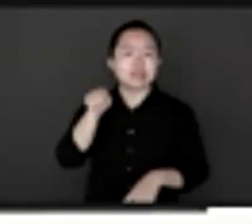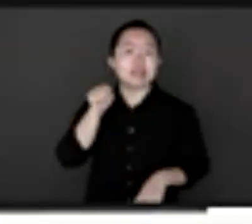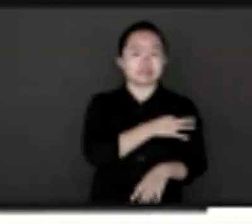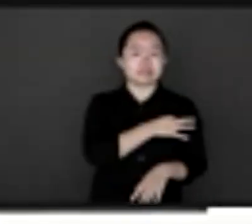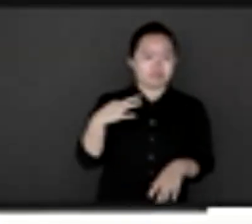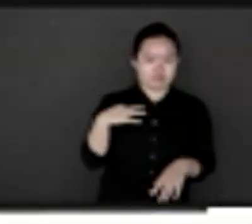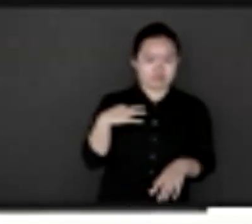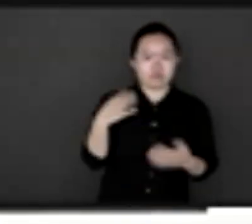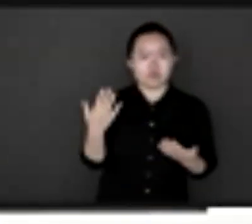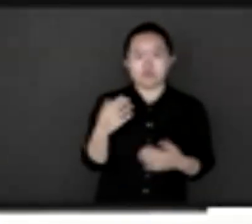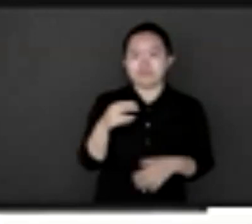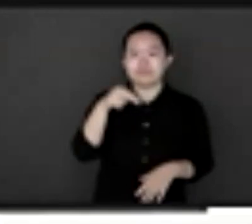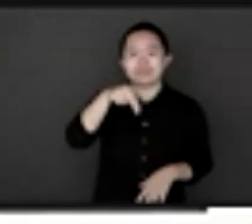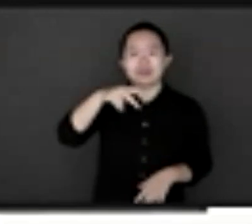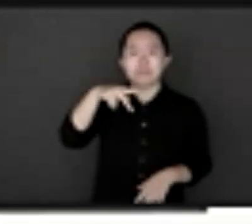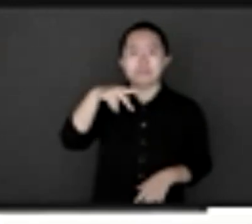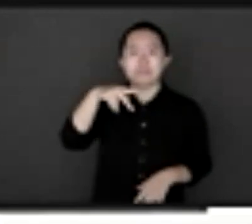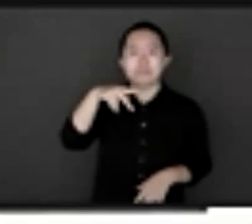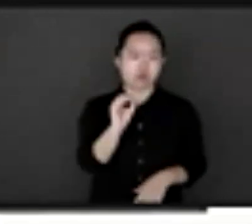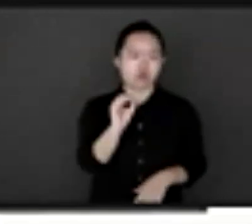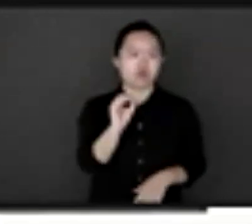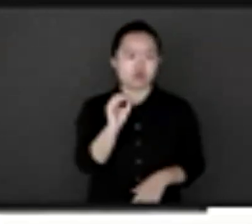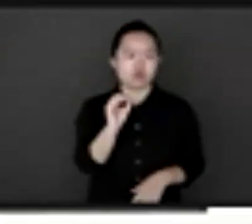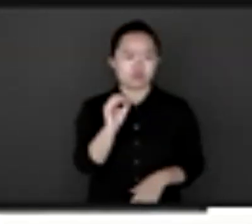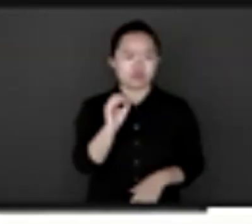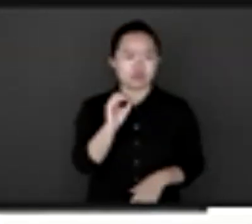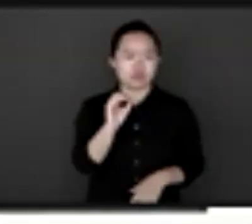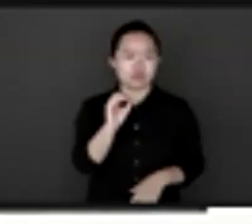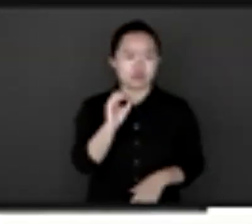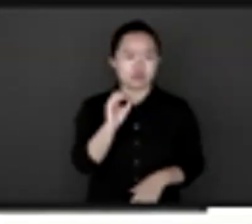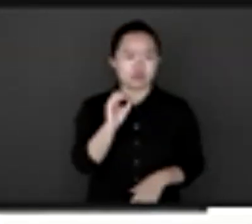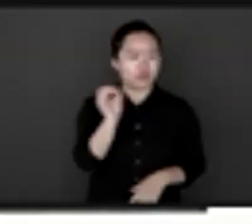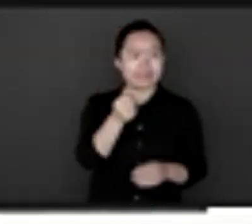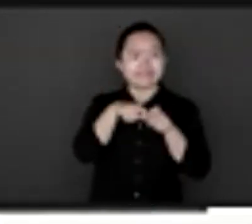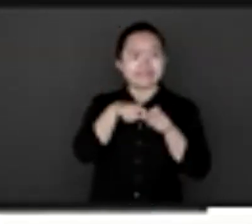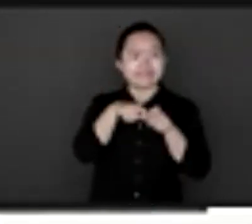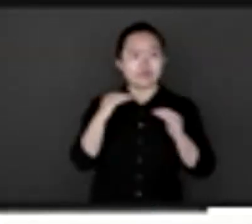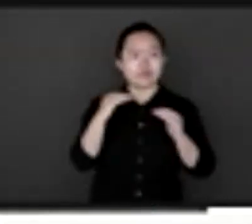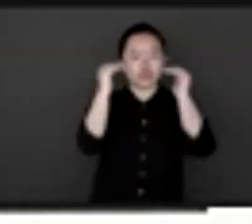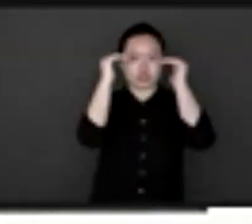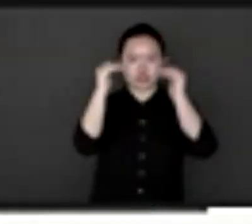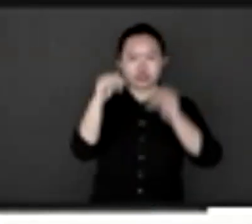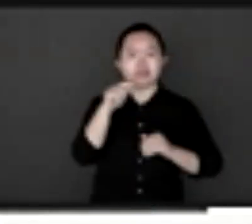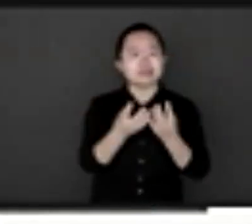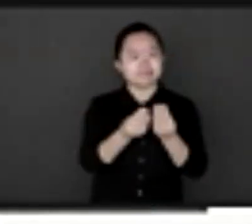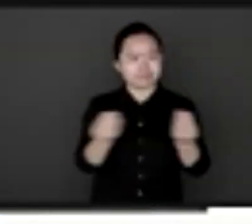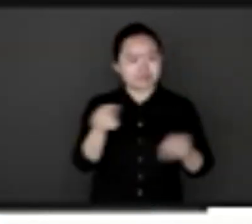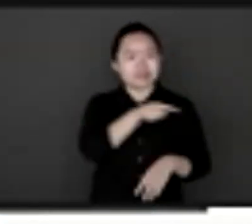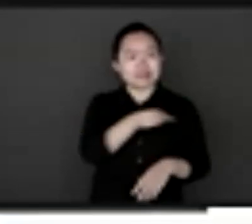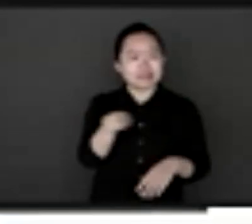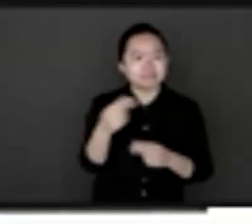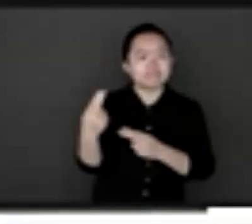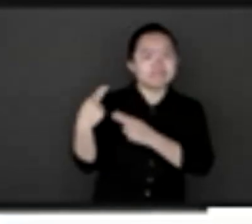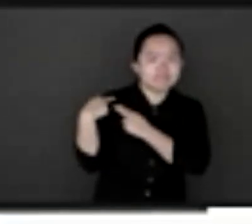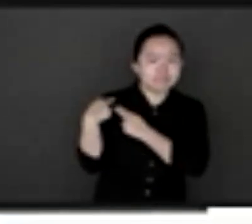government. And these organizations mostly, this is generalizing of course, but they hadn't had that